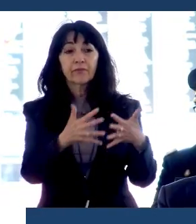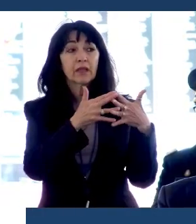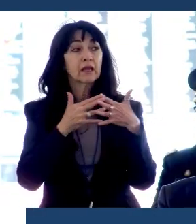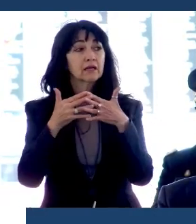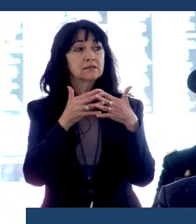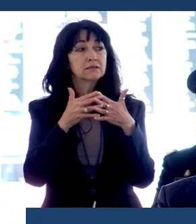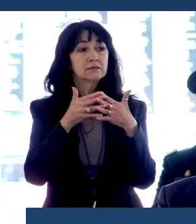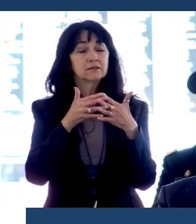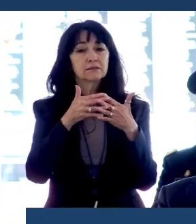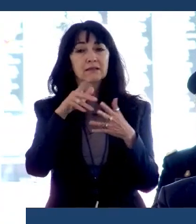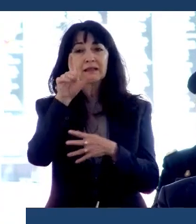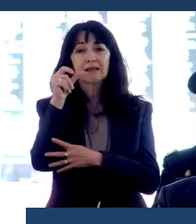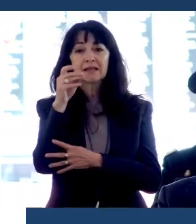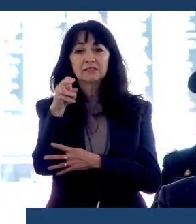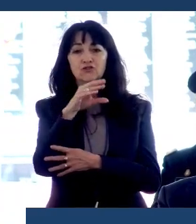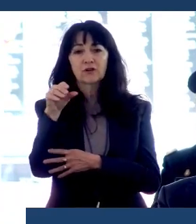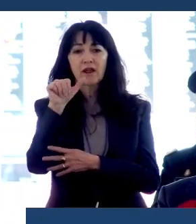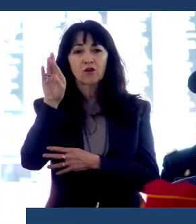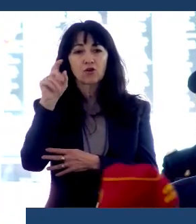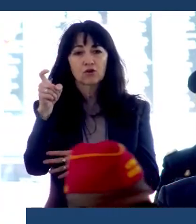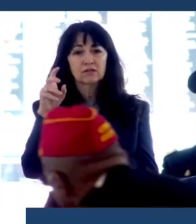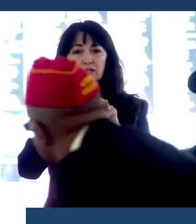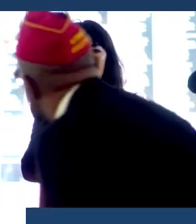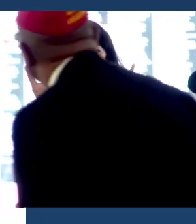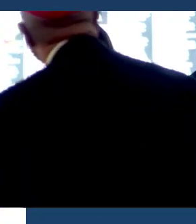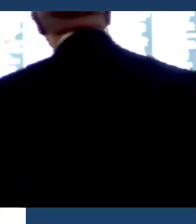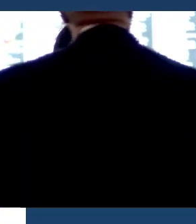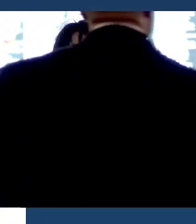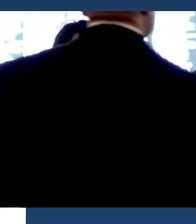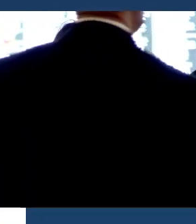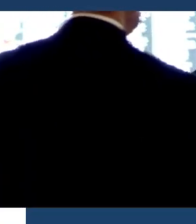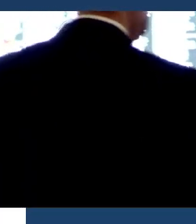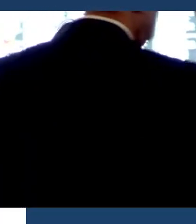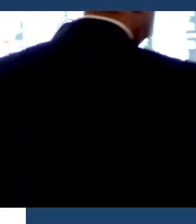American Legion and Auxiliary, Department of Delaware.